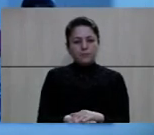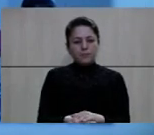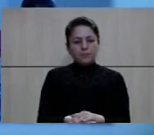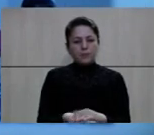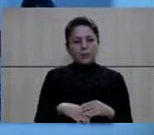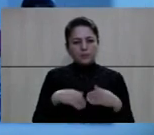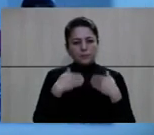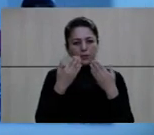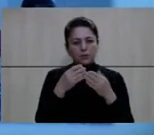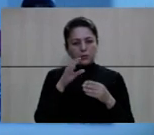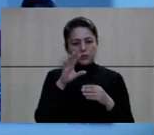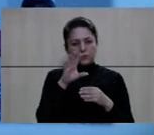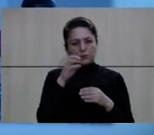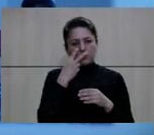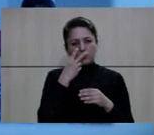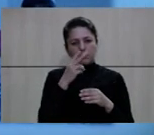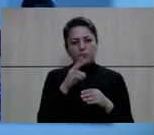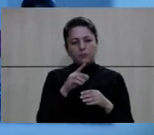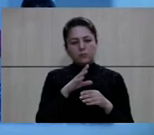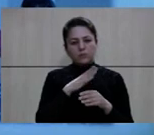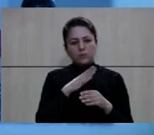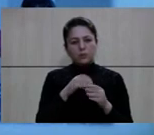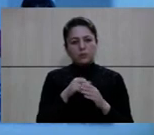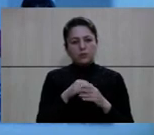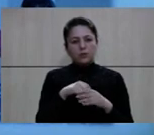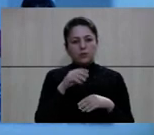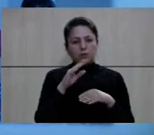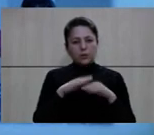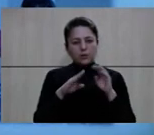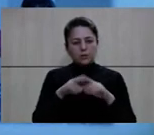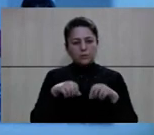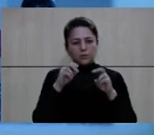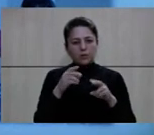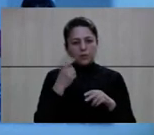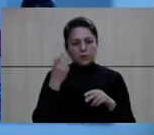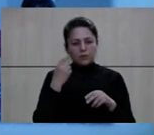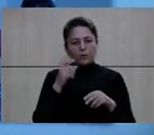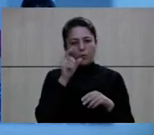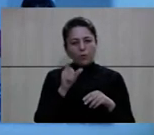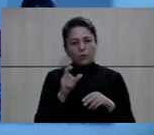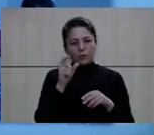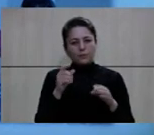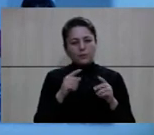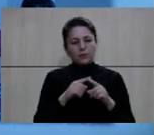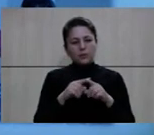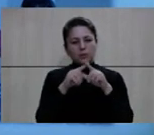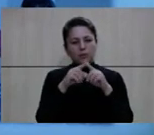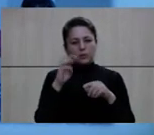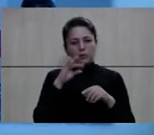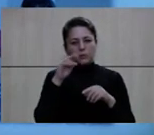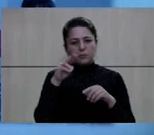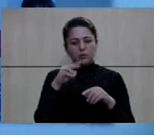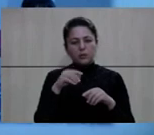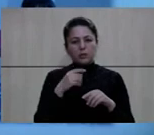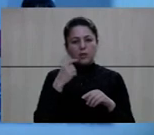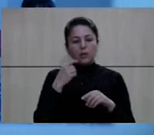Mana bu suratlarda ko'rib turilgan kasb egalari odam texnika tipidagi kasb